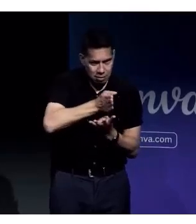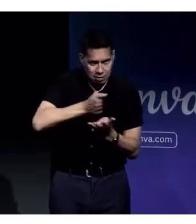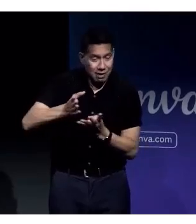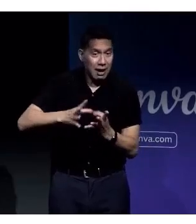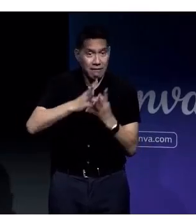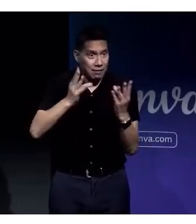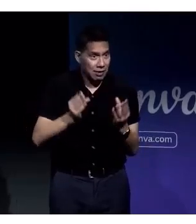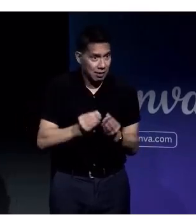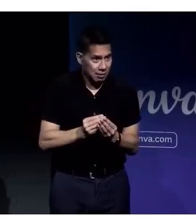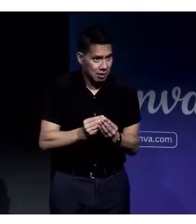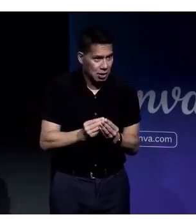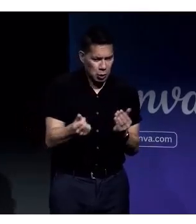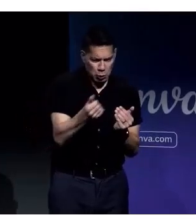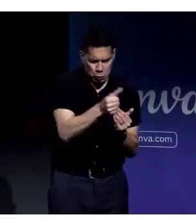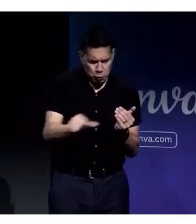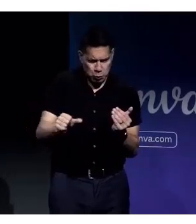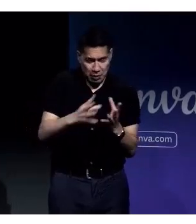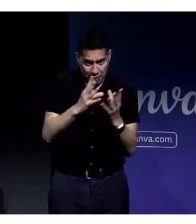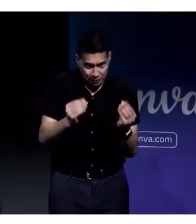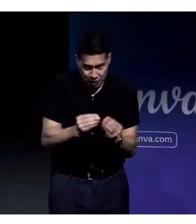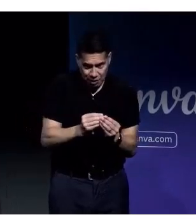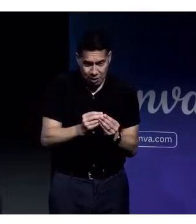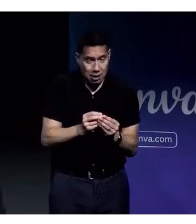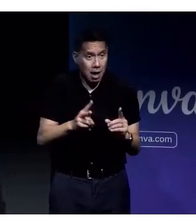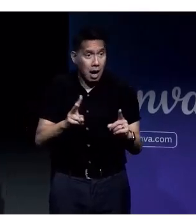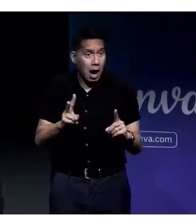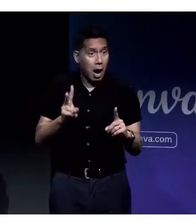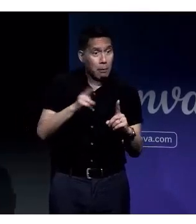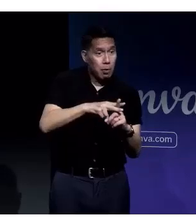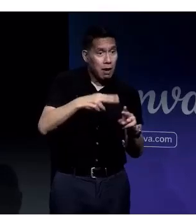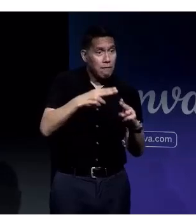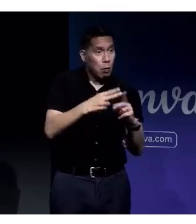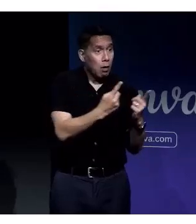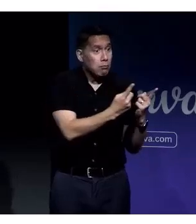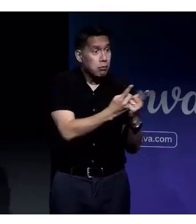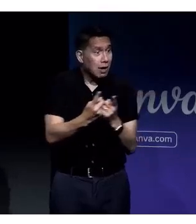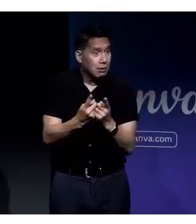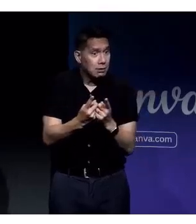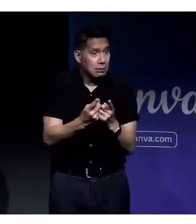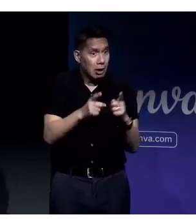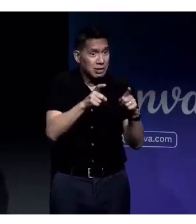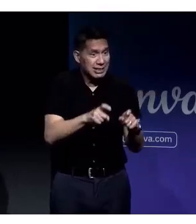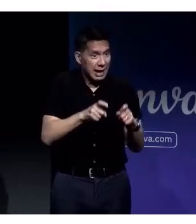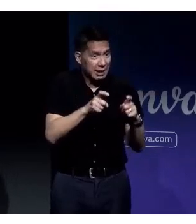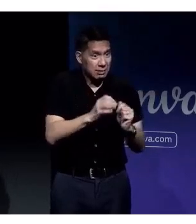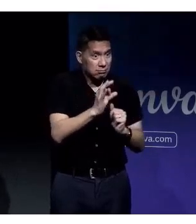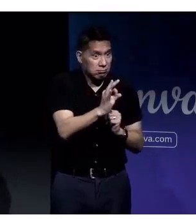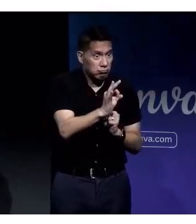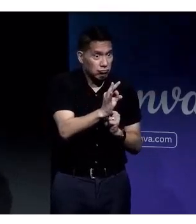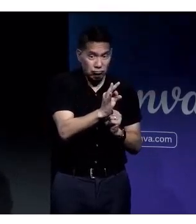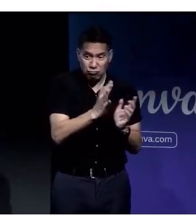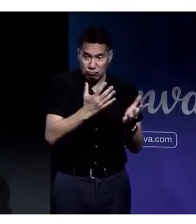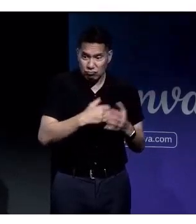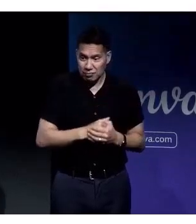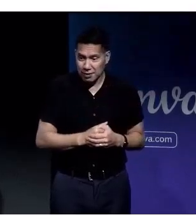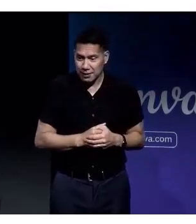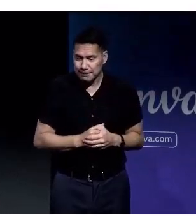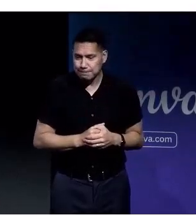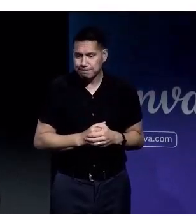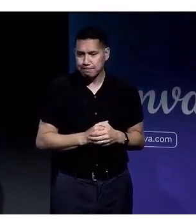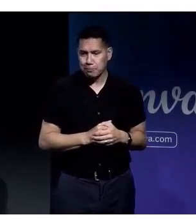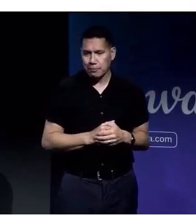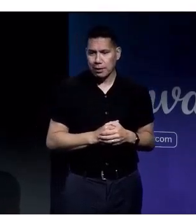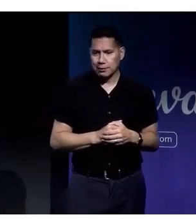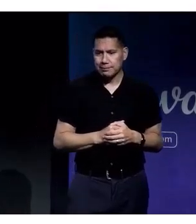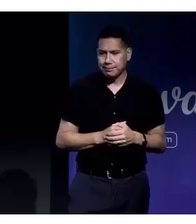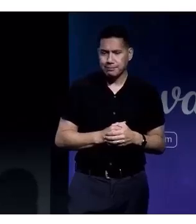all the things, use all the things. Apply for a product is now a static button. Apply for everything. No, I didn't say that. This is not